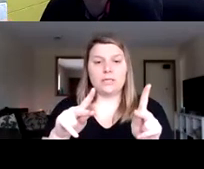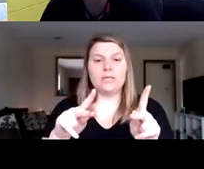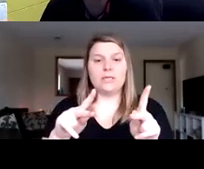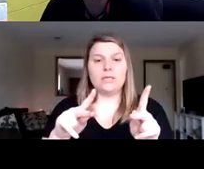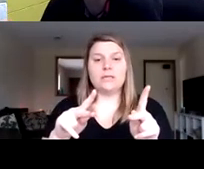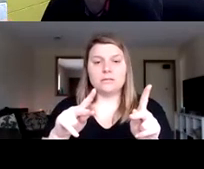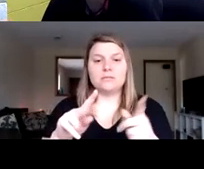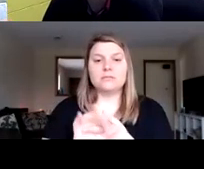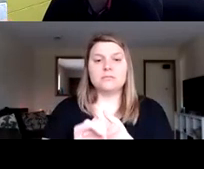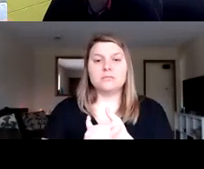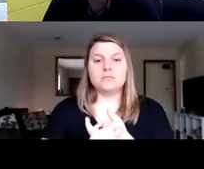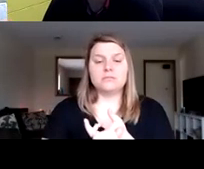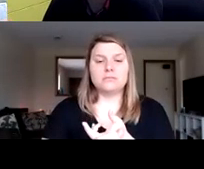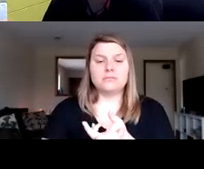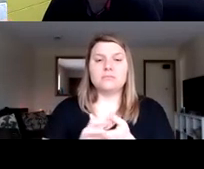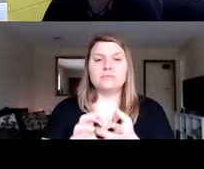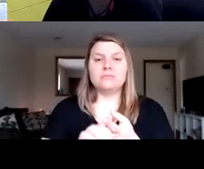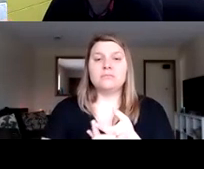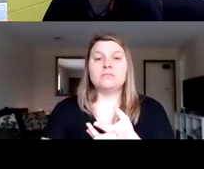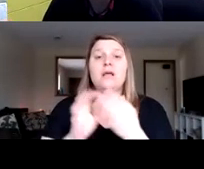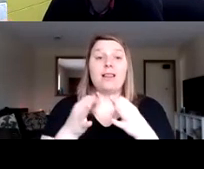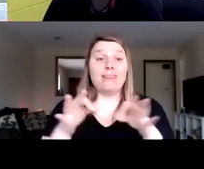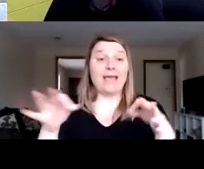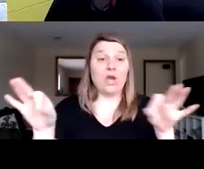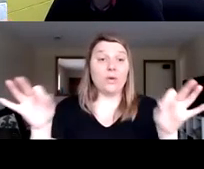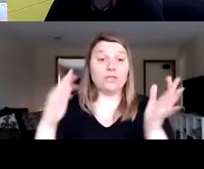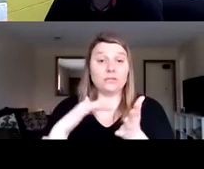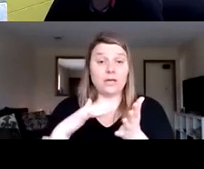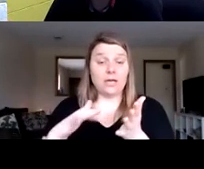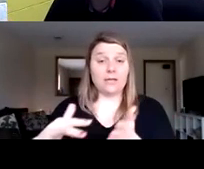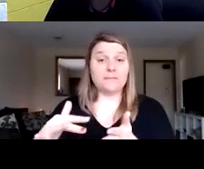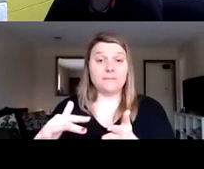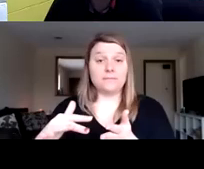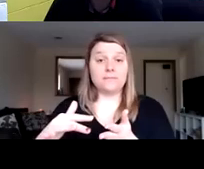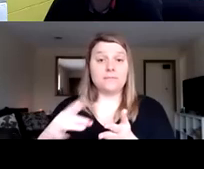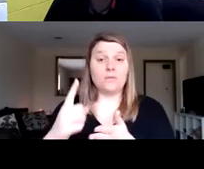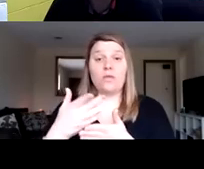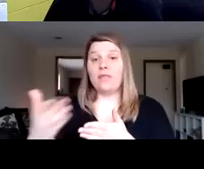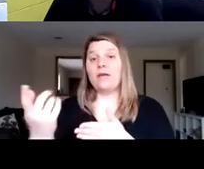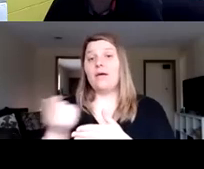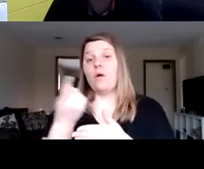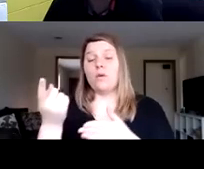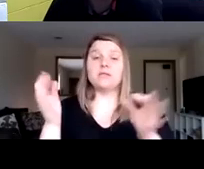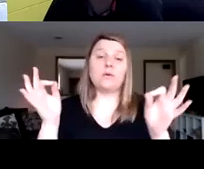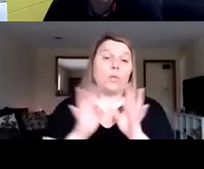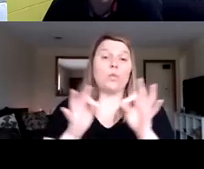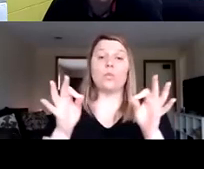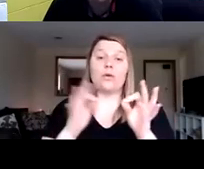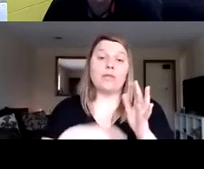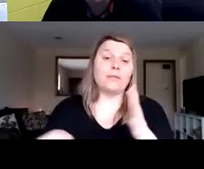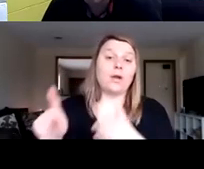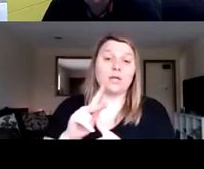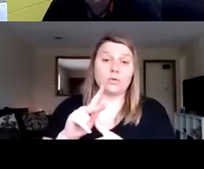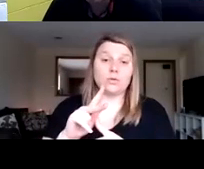there, I think language study is one of those things that is always worth